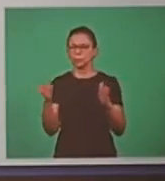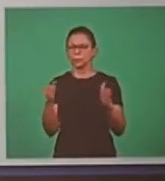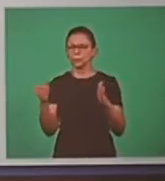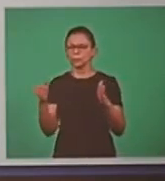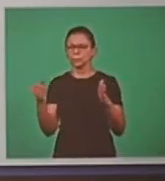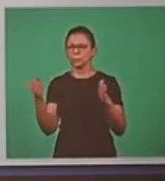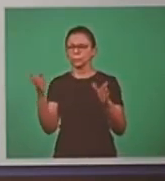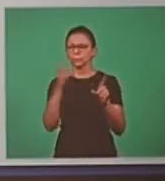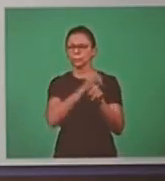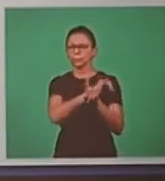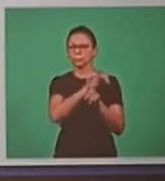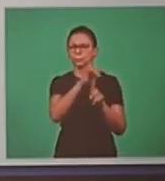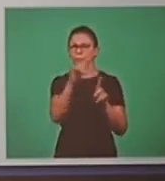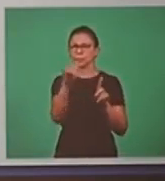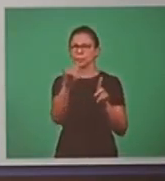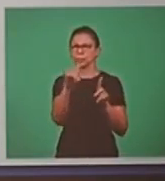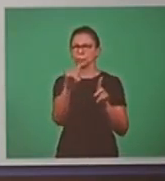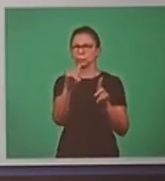our days?